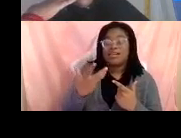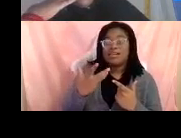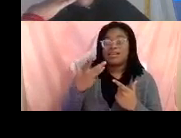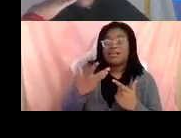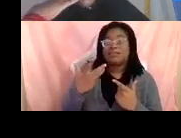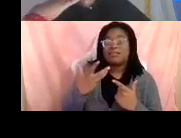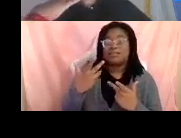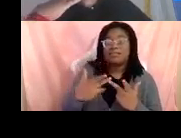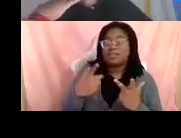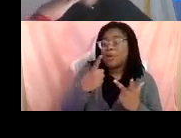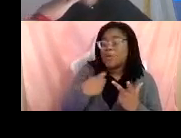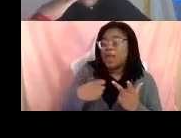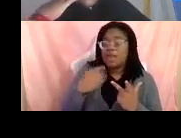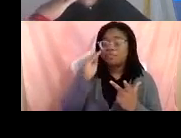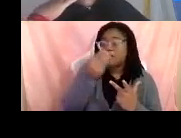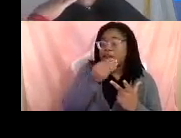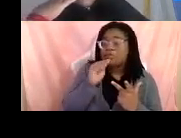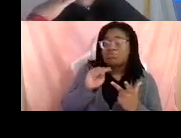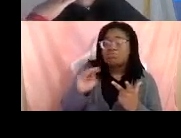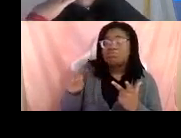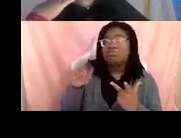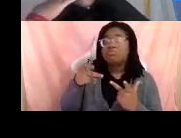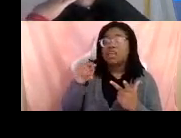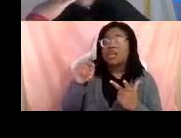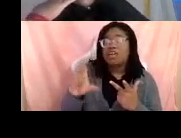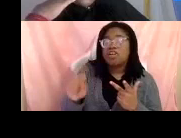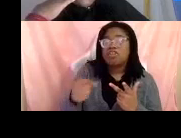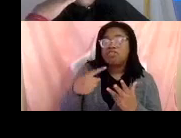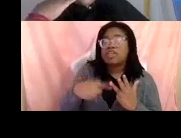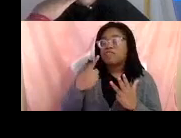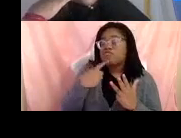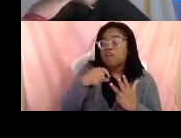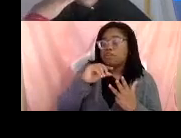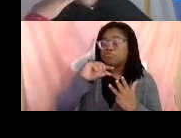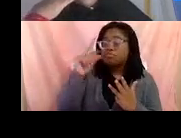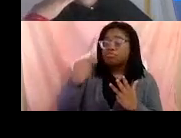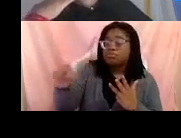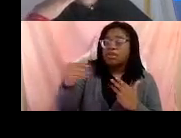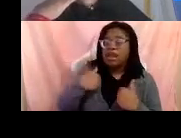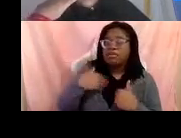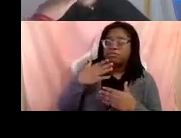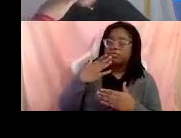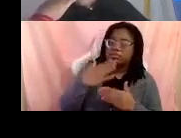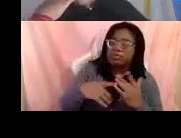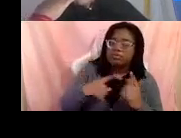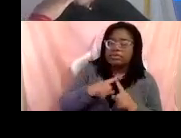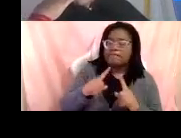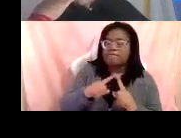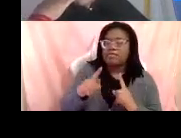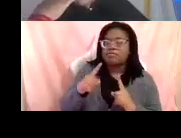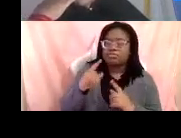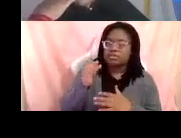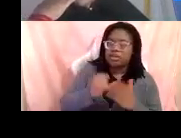the red petals, we have a little red sliver, and we also have a different kind of pastoral, less stylized,